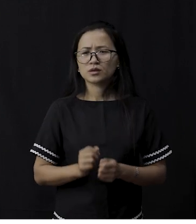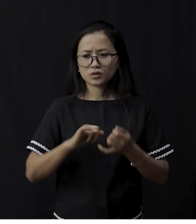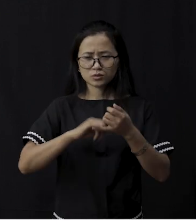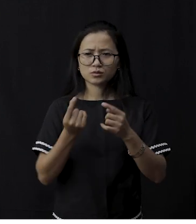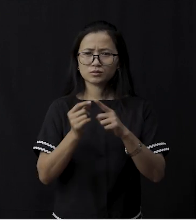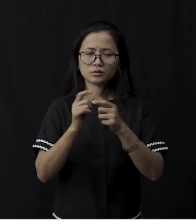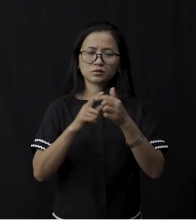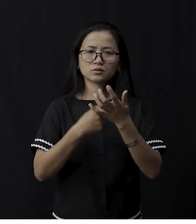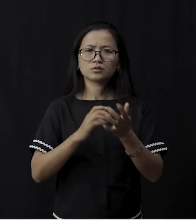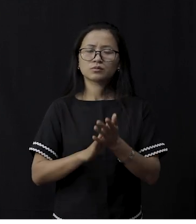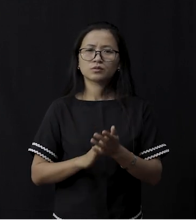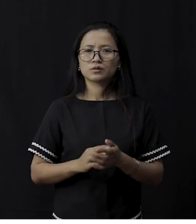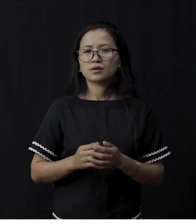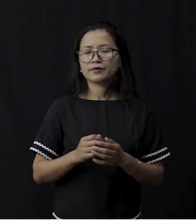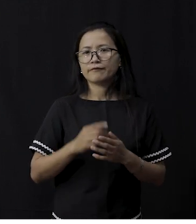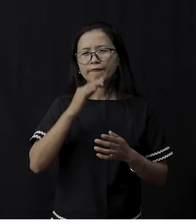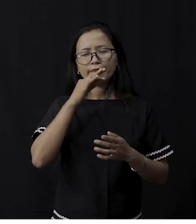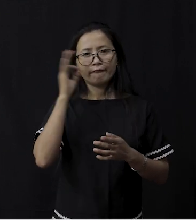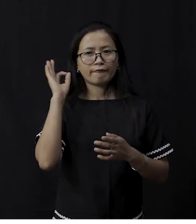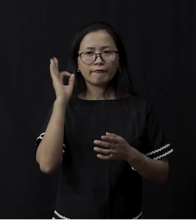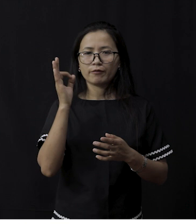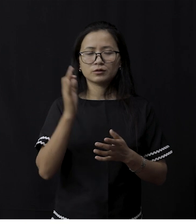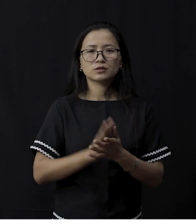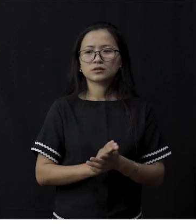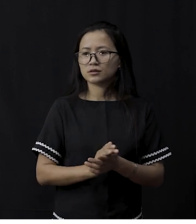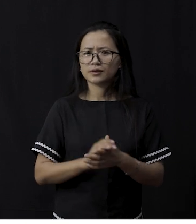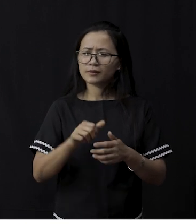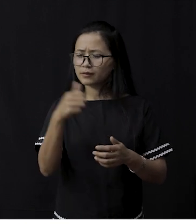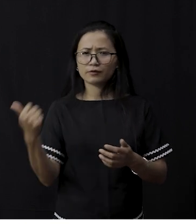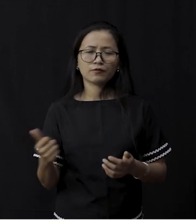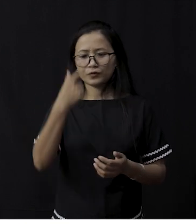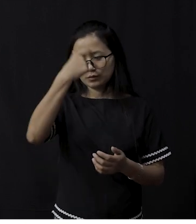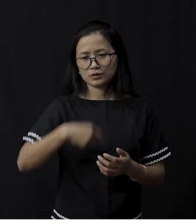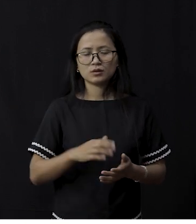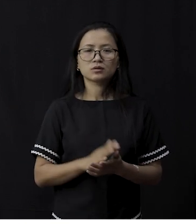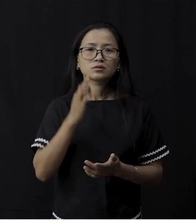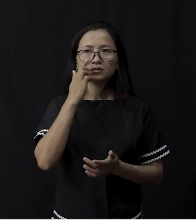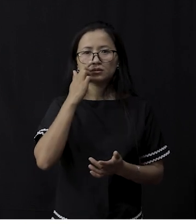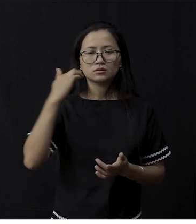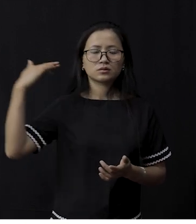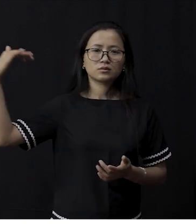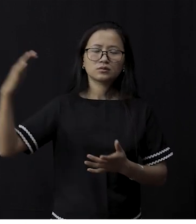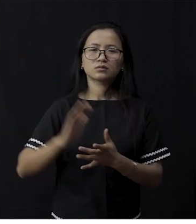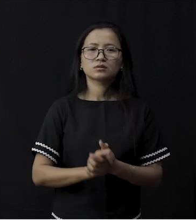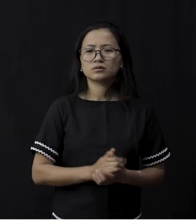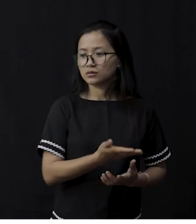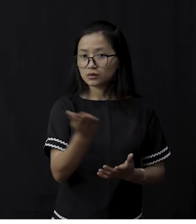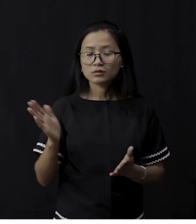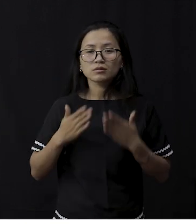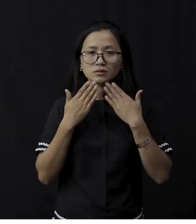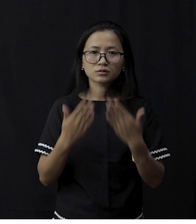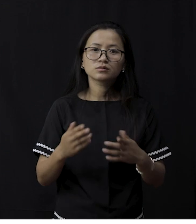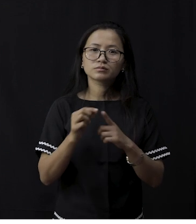superhero, any of your friend. Those are all person. Then dad, your sister. If you're still there in the school, then